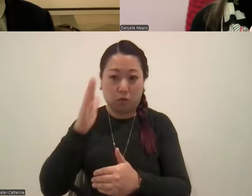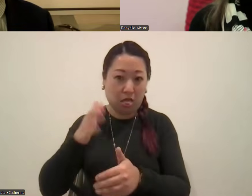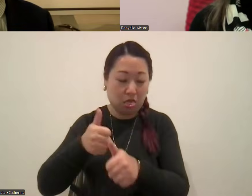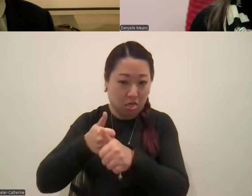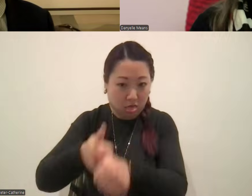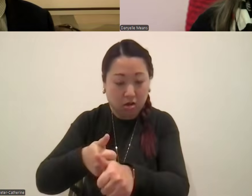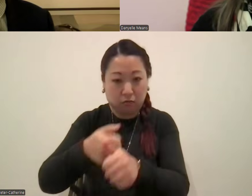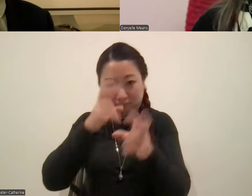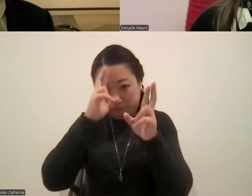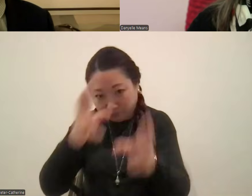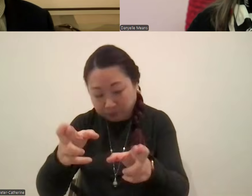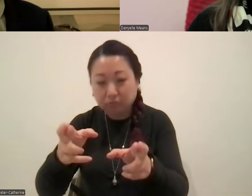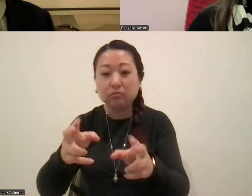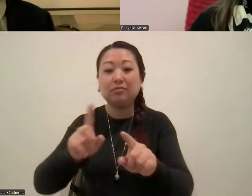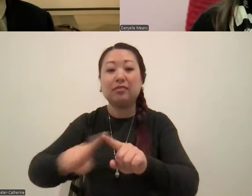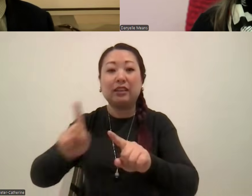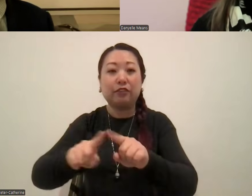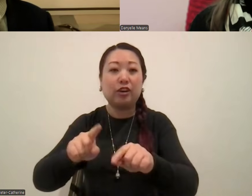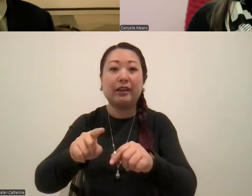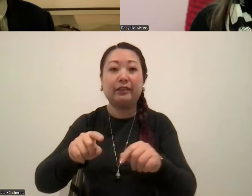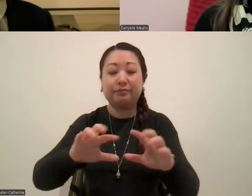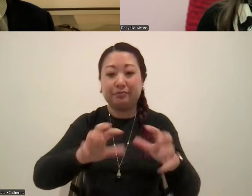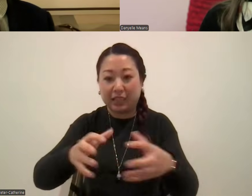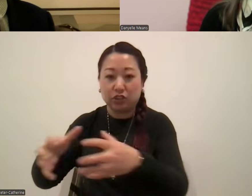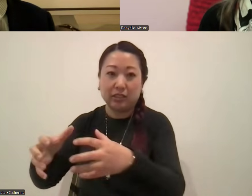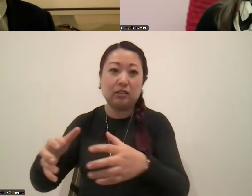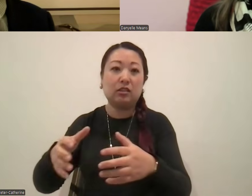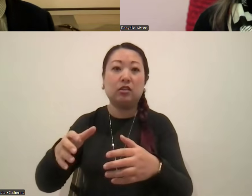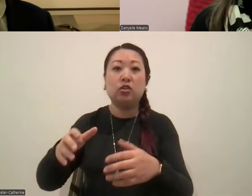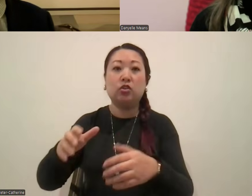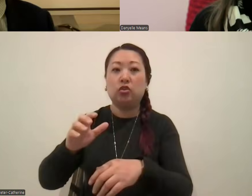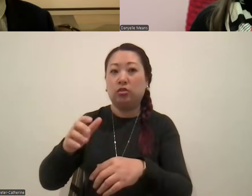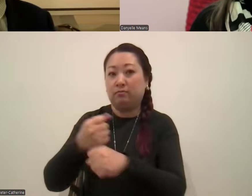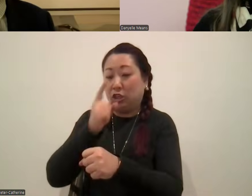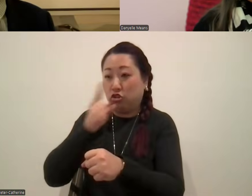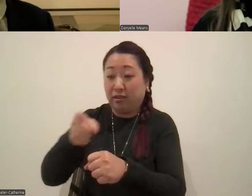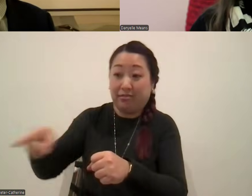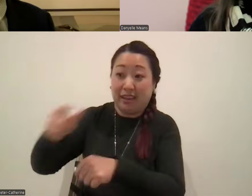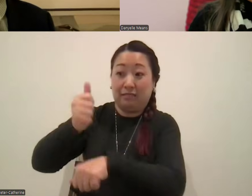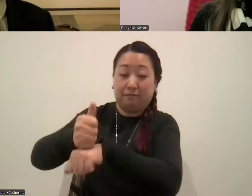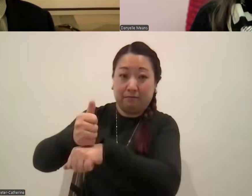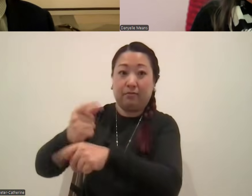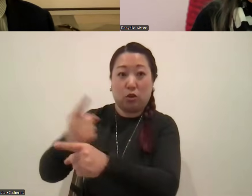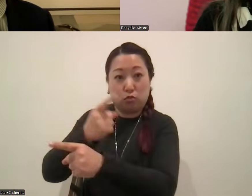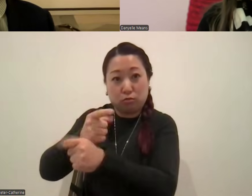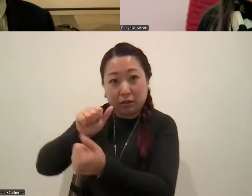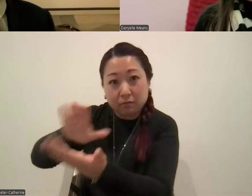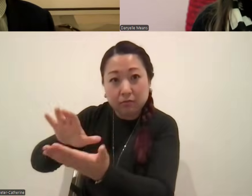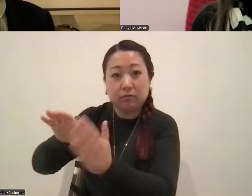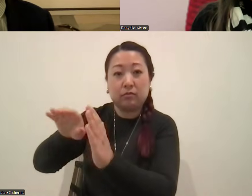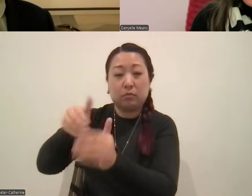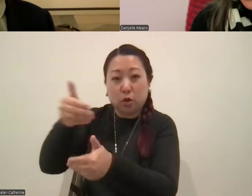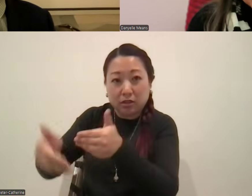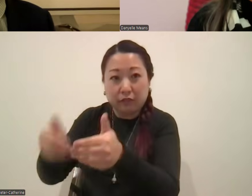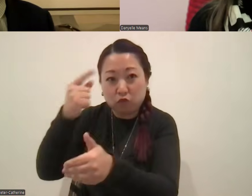nations to respect the protocols that they design for me to be able to work directly with